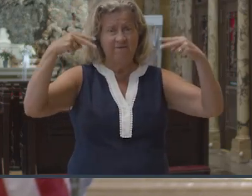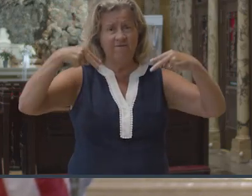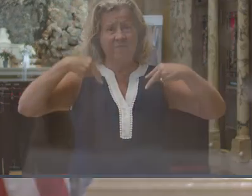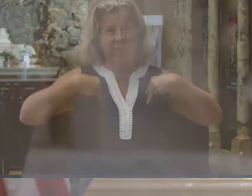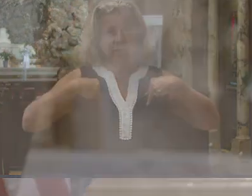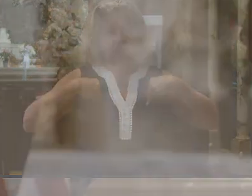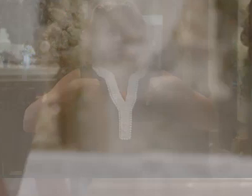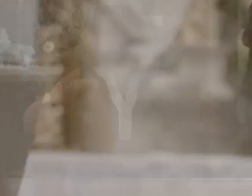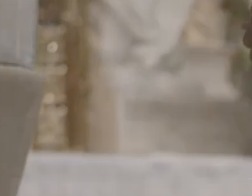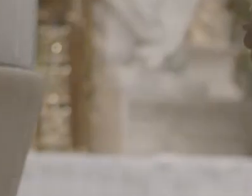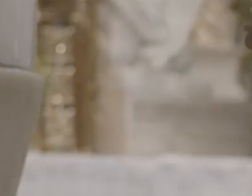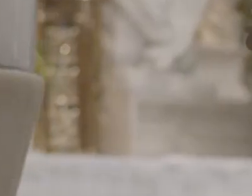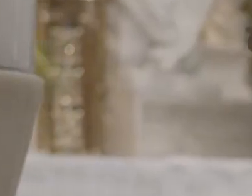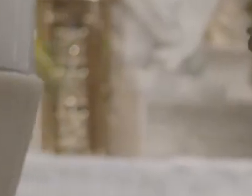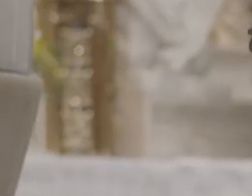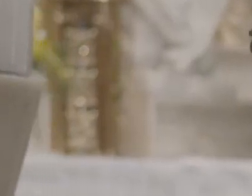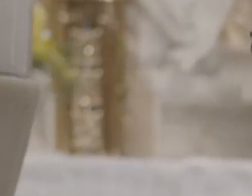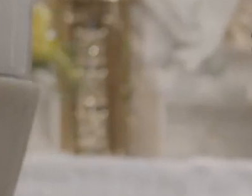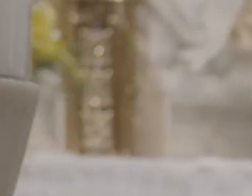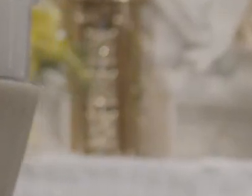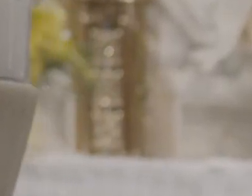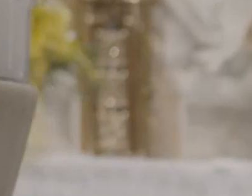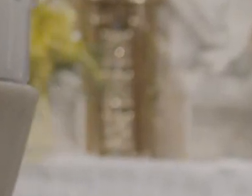The word of the Lord.